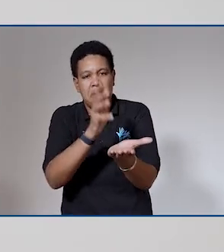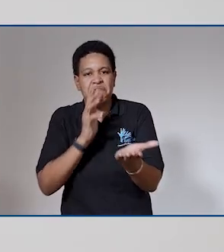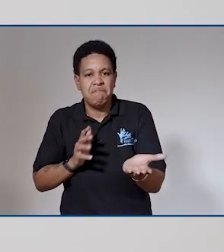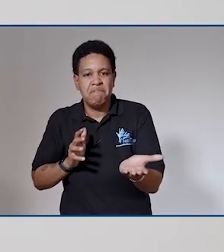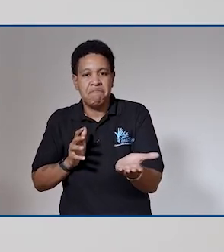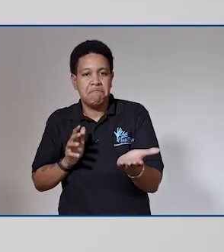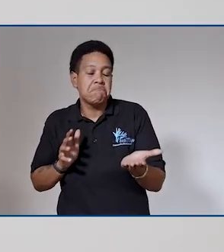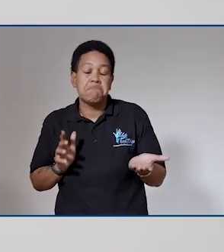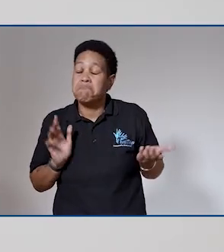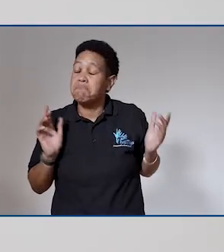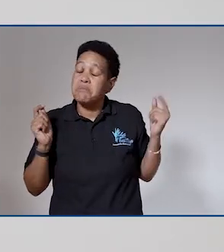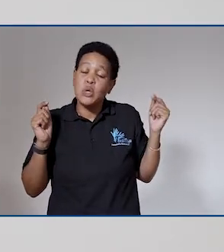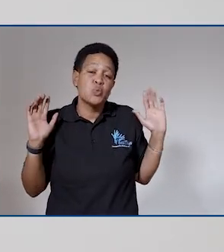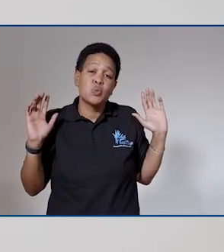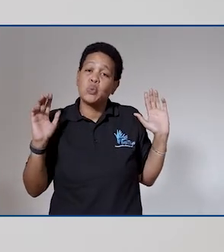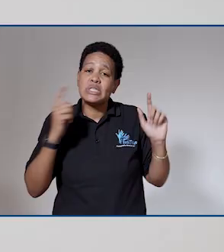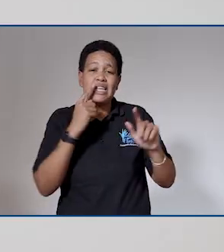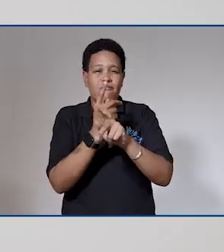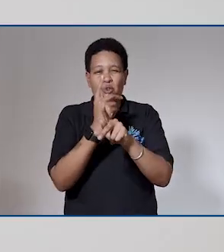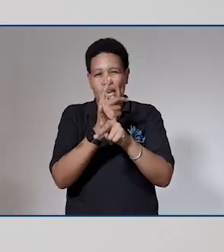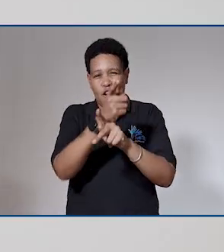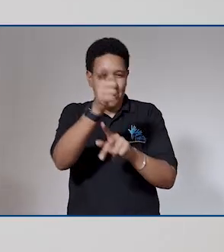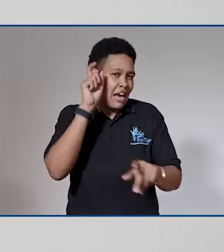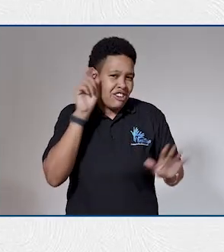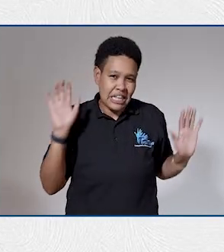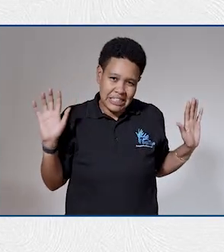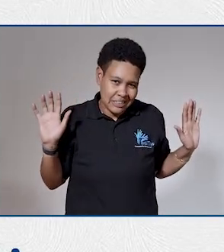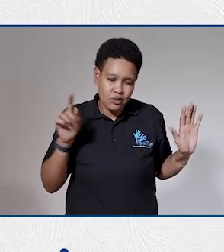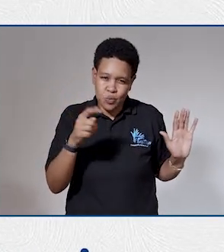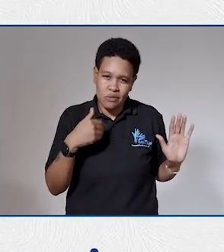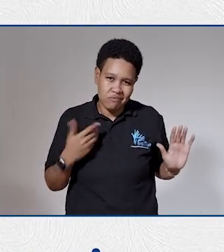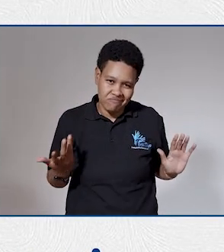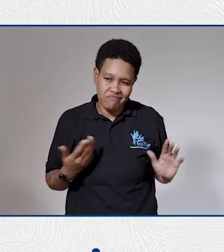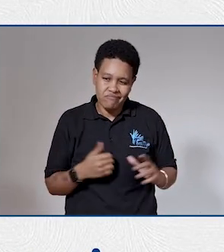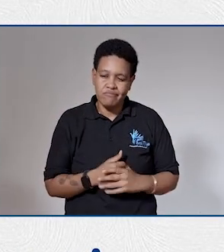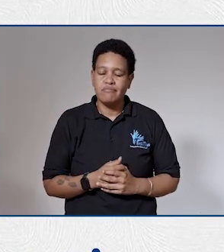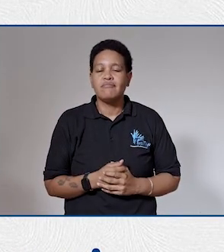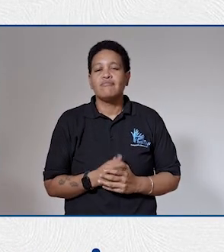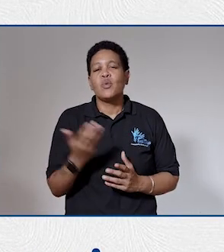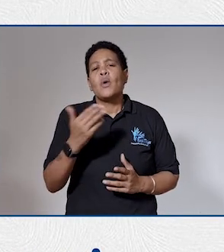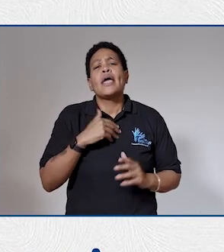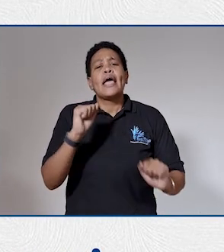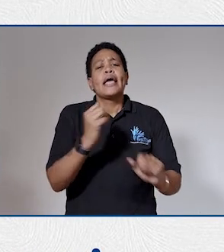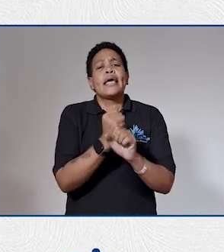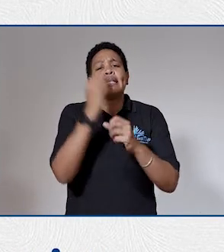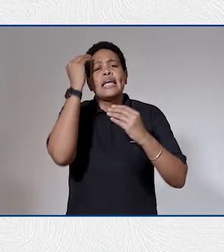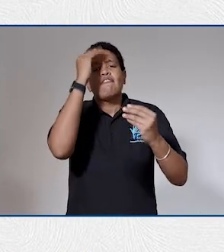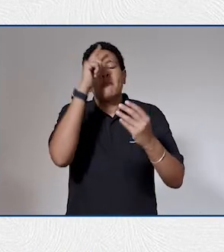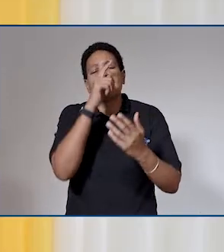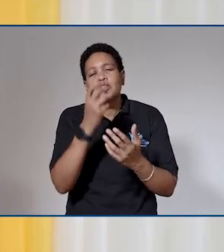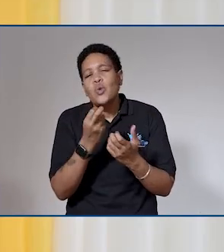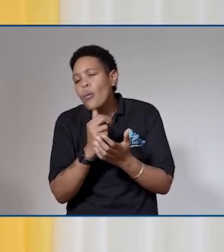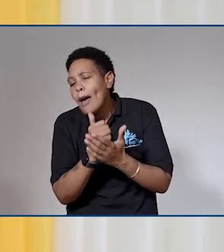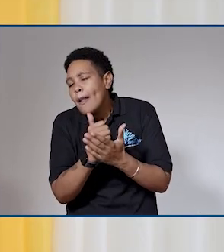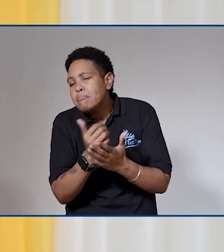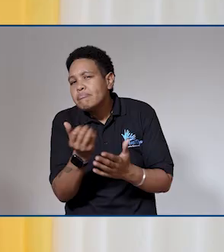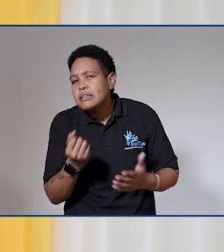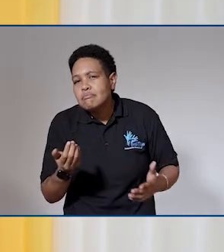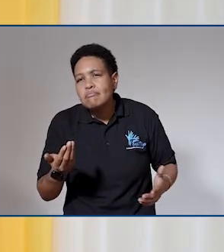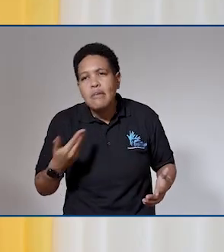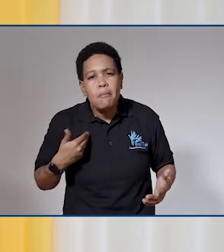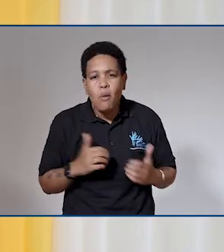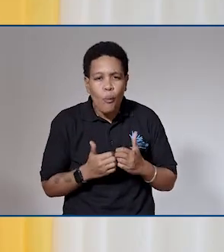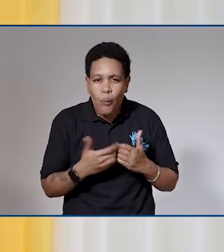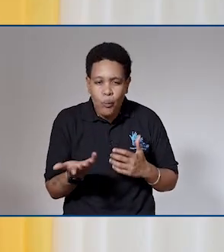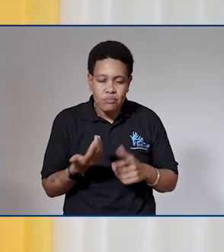you have to do to take care of the hearing aid that you have. Where can I get information or help? More